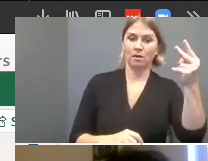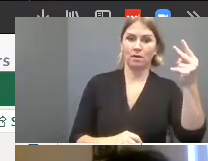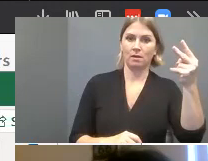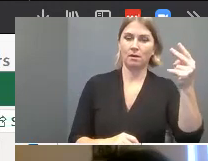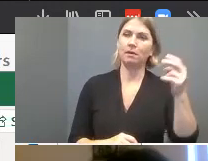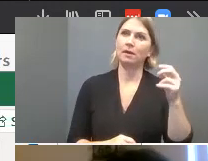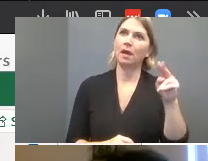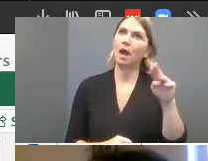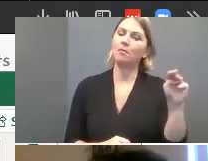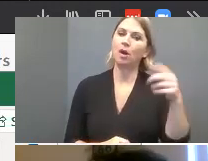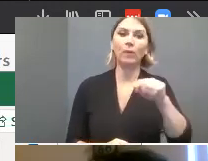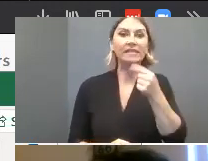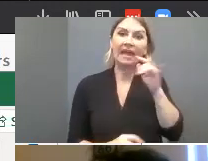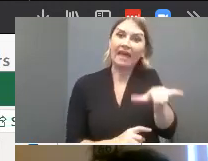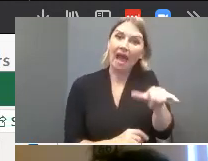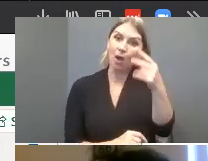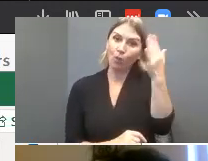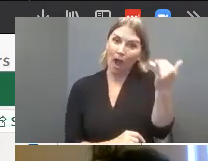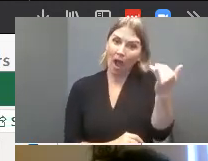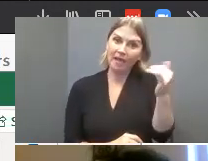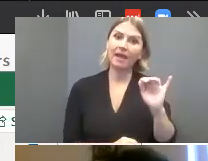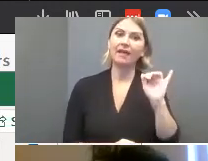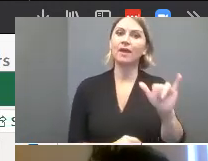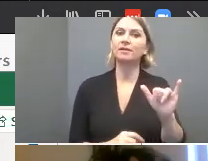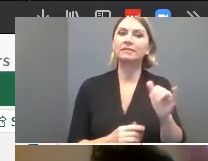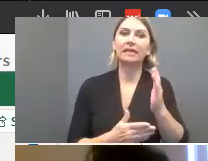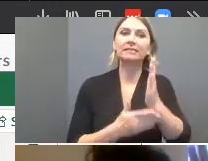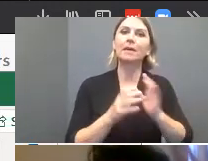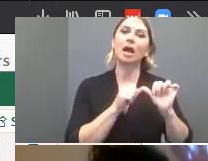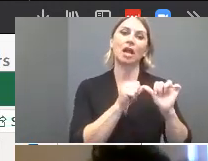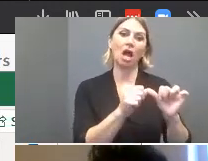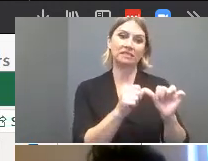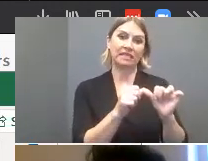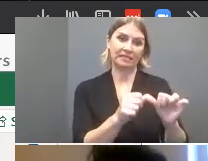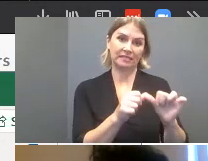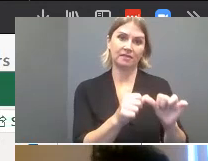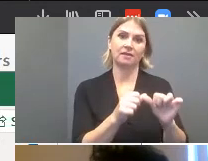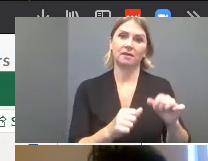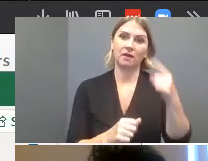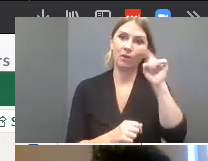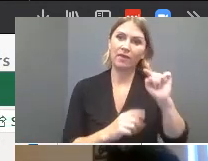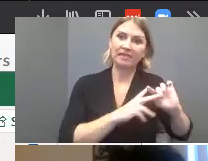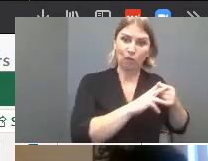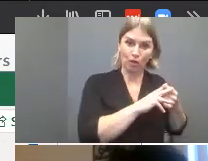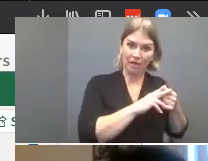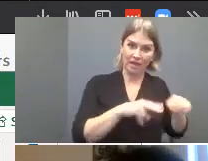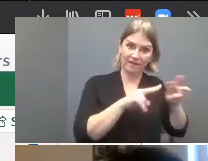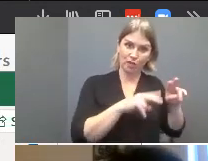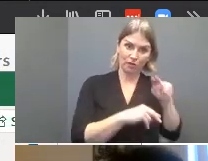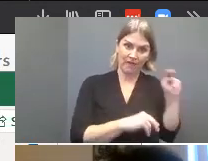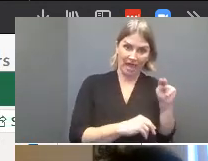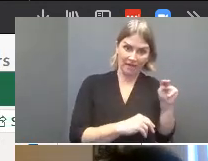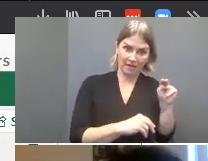Now, we say this because there is some constant, and forget about n0 as the starting value of n. There is